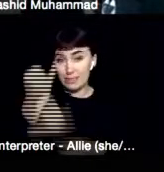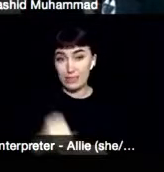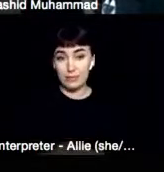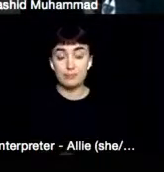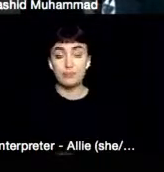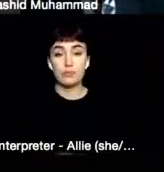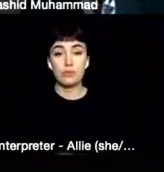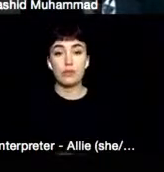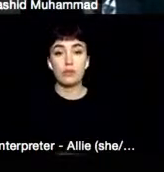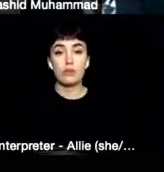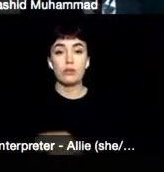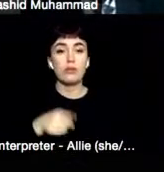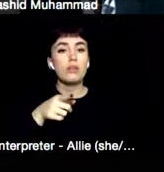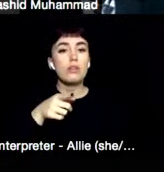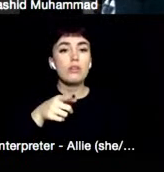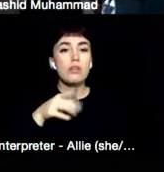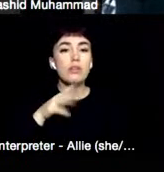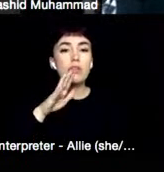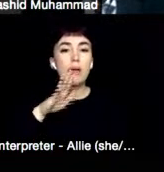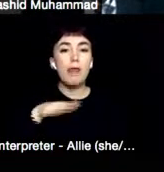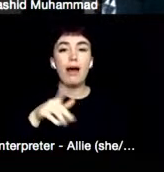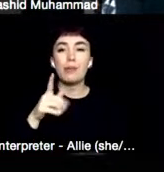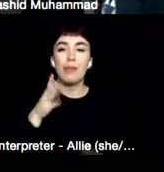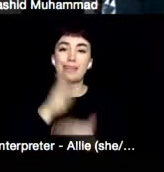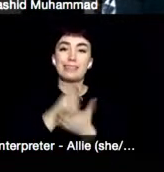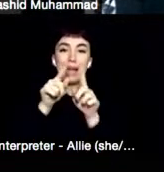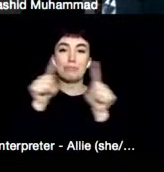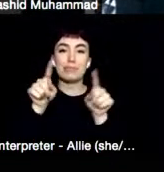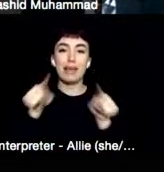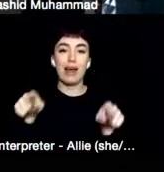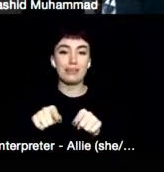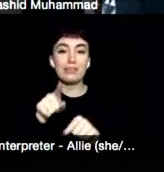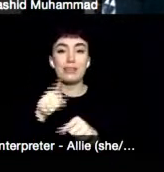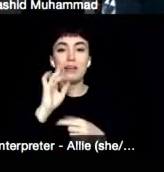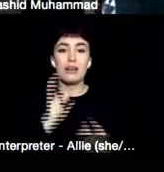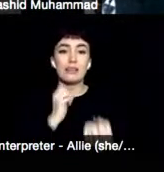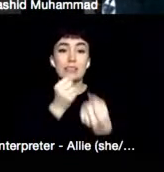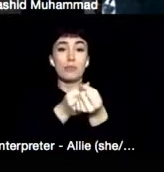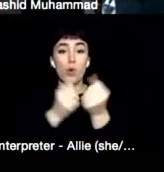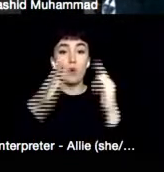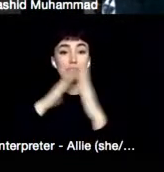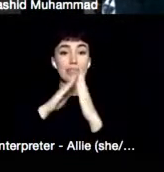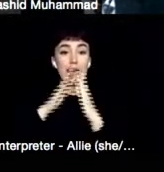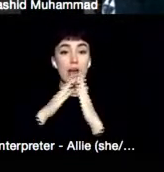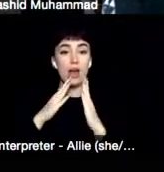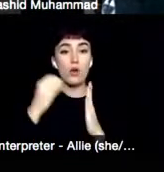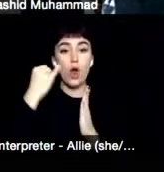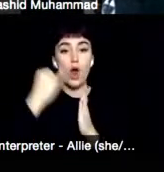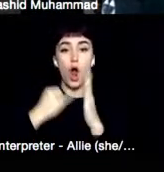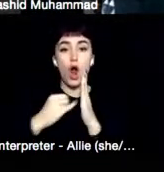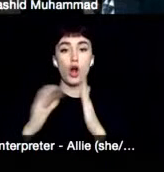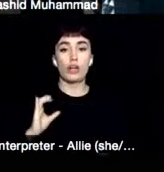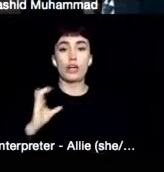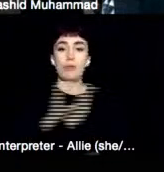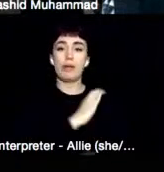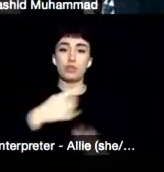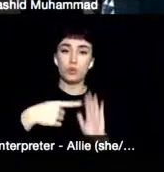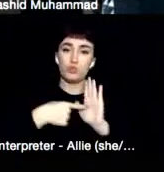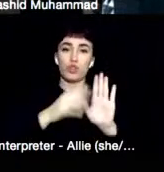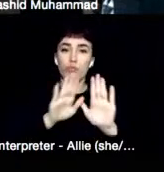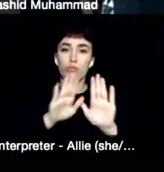The bottom little stop sign there is support a town art committee to showcase culturally diverse